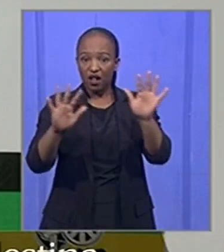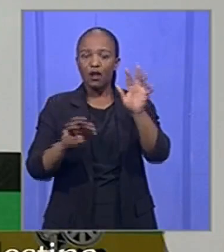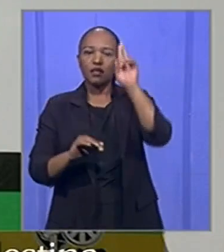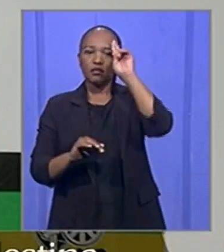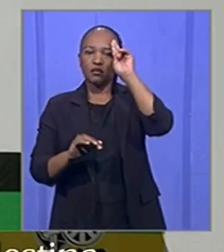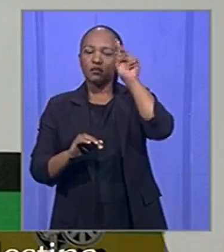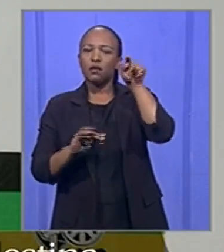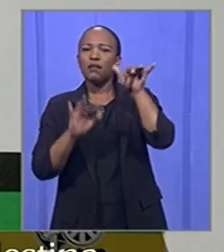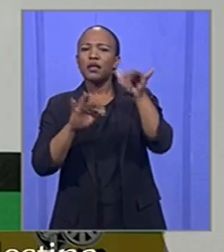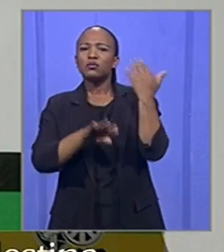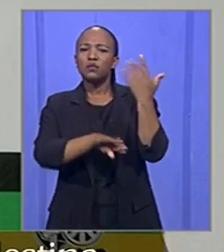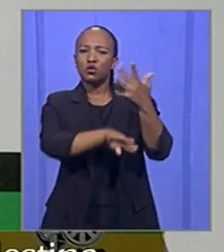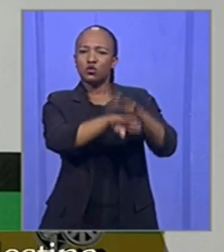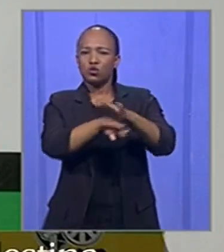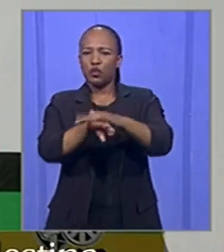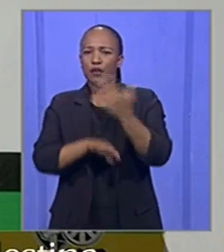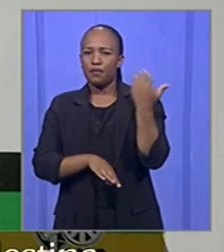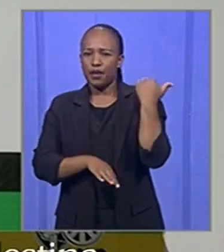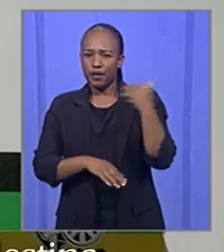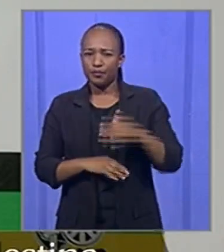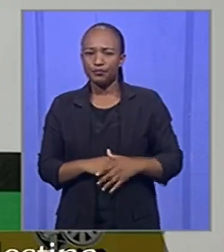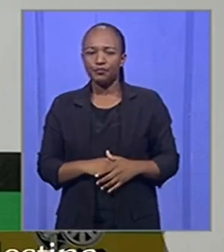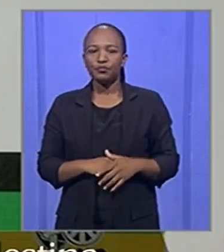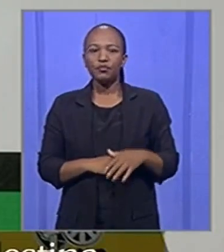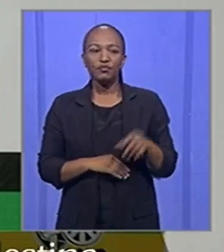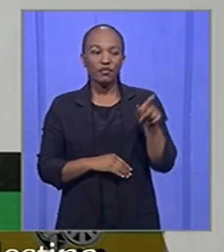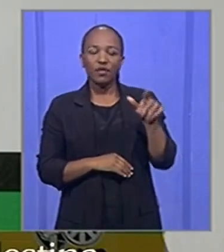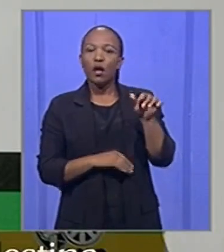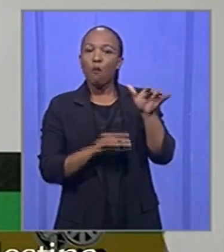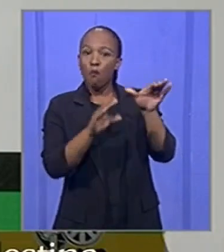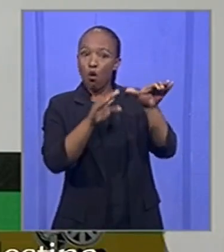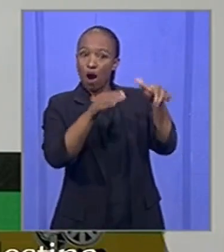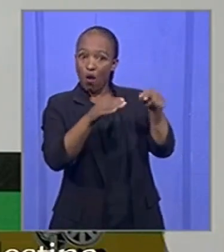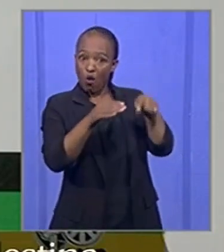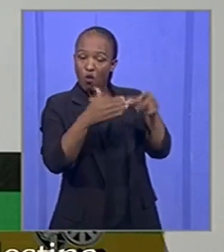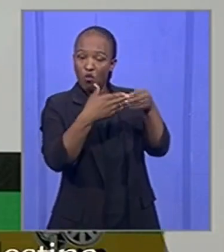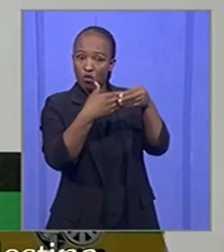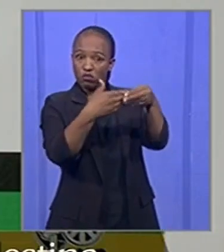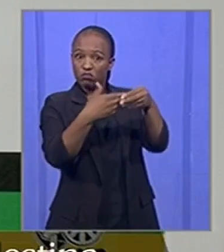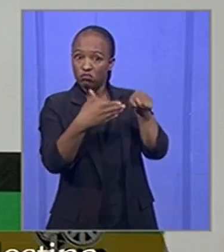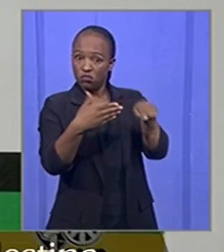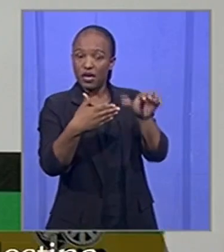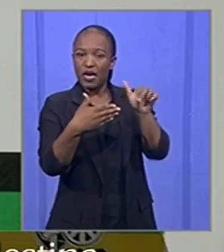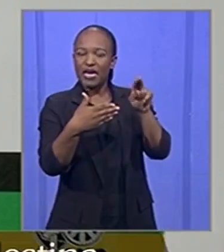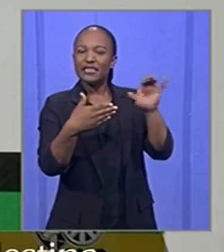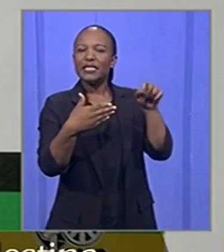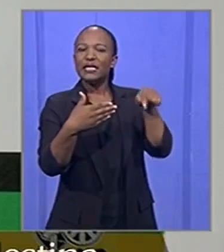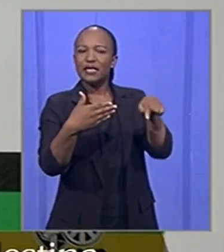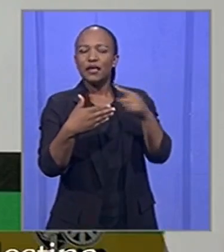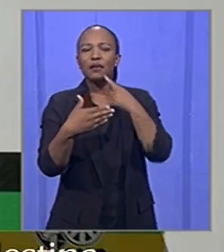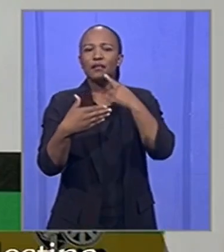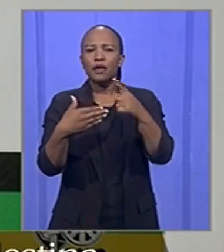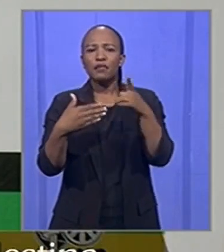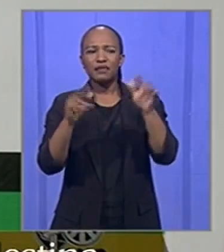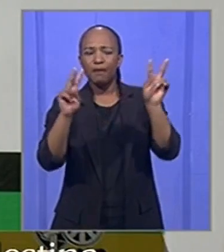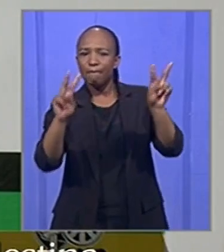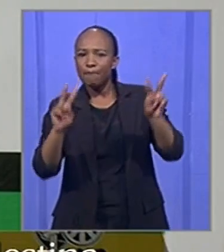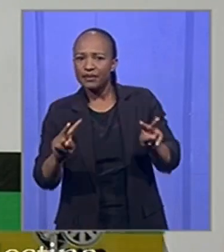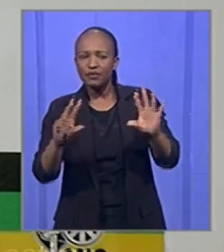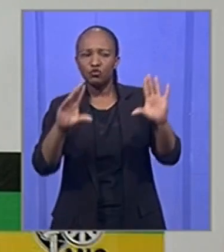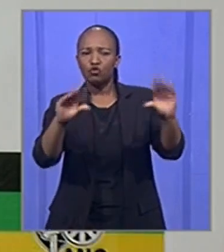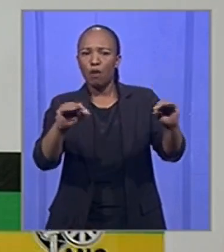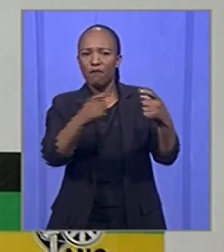have experienced. Mokga o busang ore o tla sebeletsa hore o be le kgotso le ho fedisa dipolao